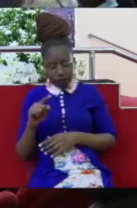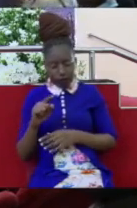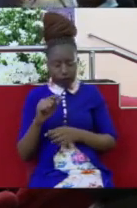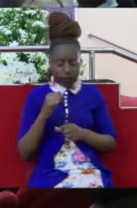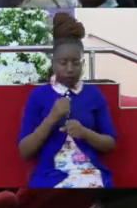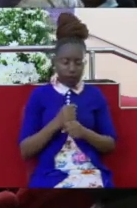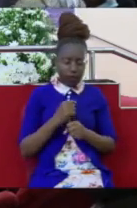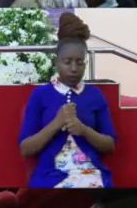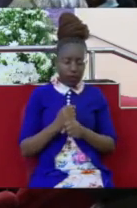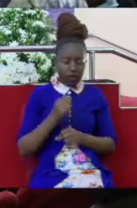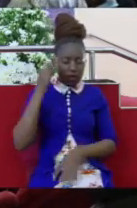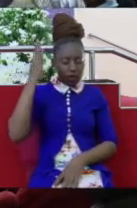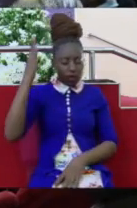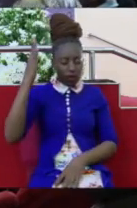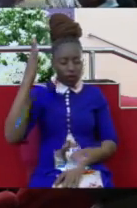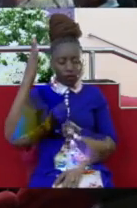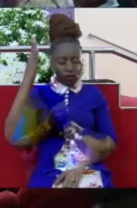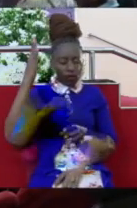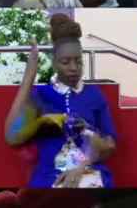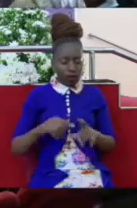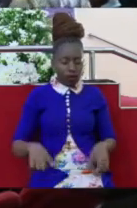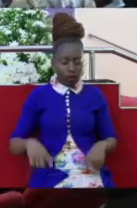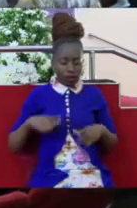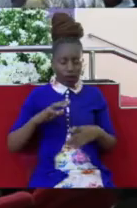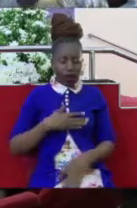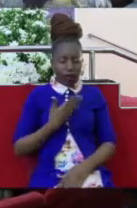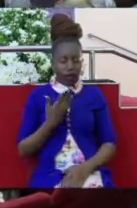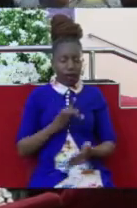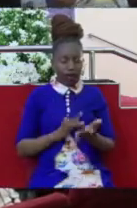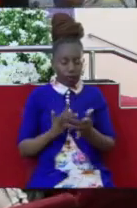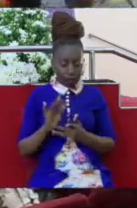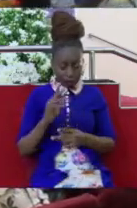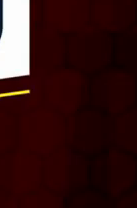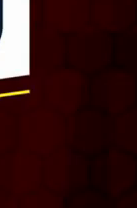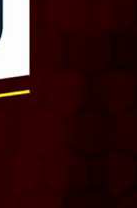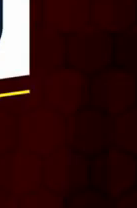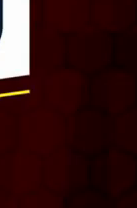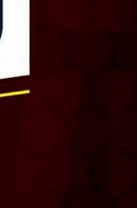you're doing in my life. That you're doing in my life. In Jesus' name. In Jesus' name.